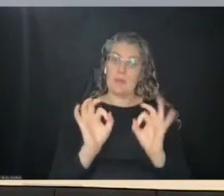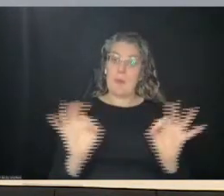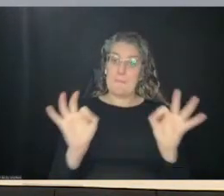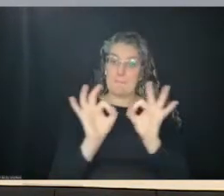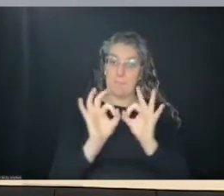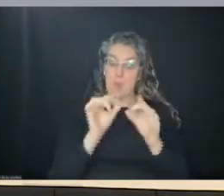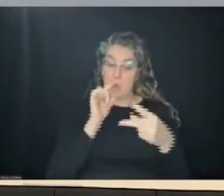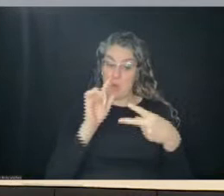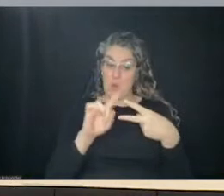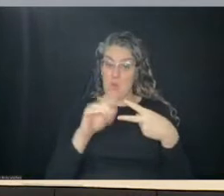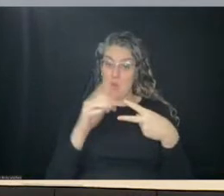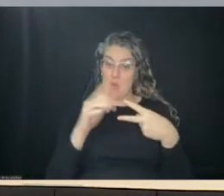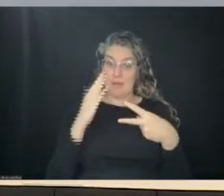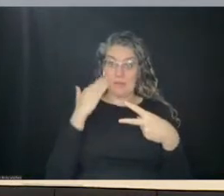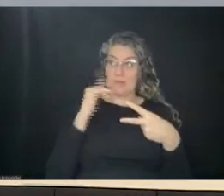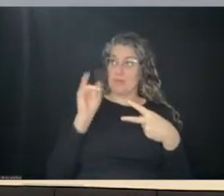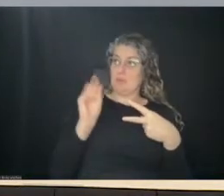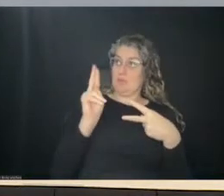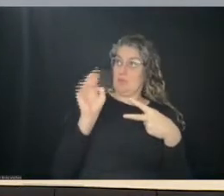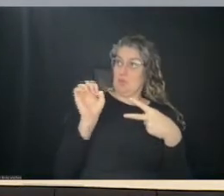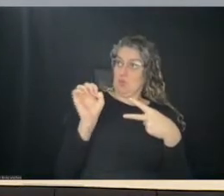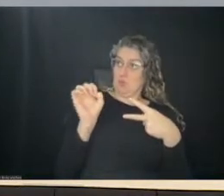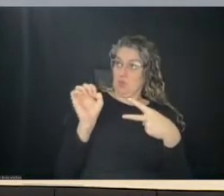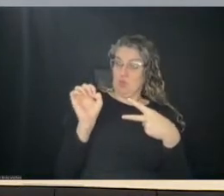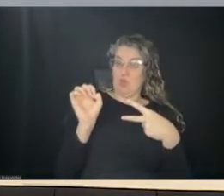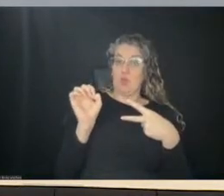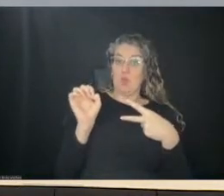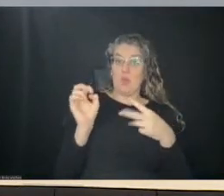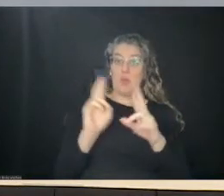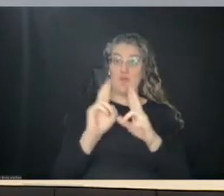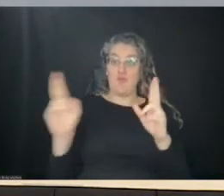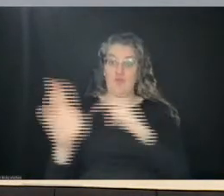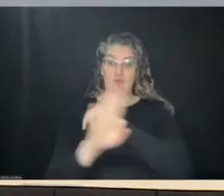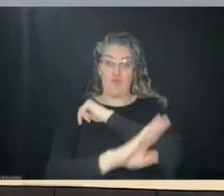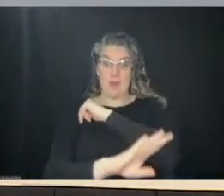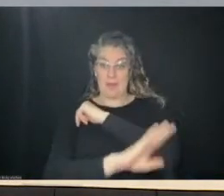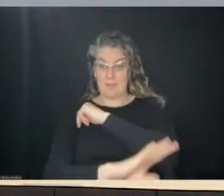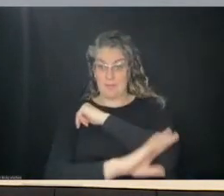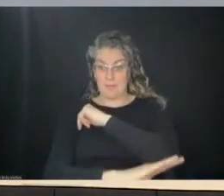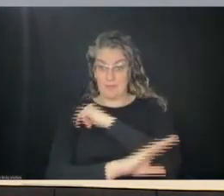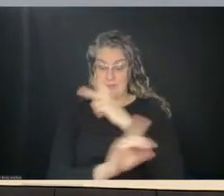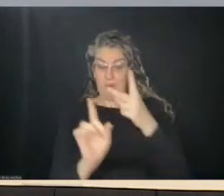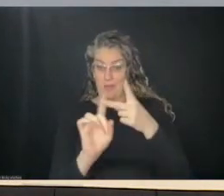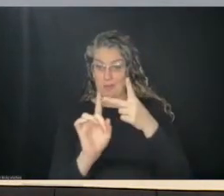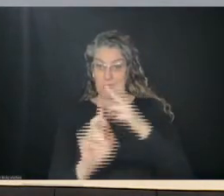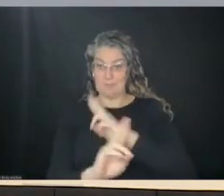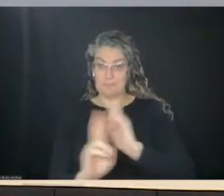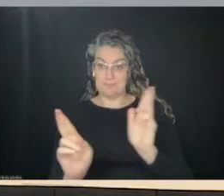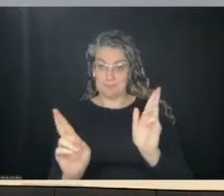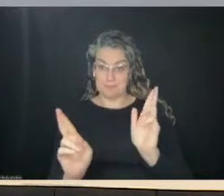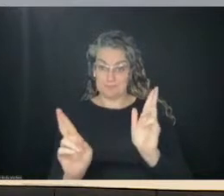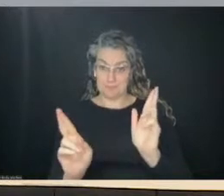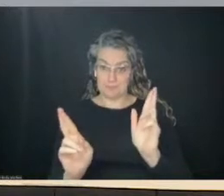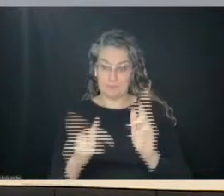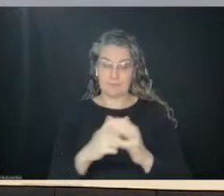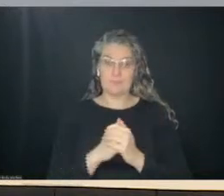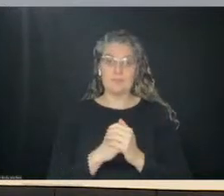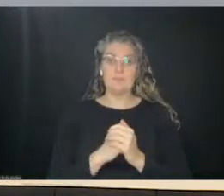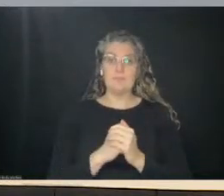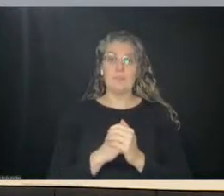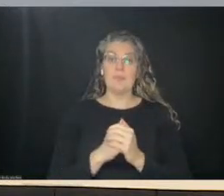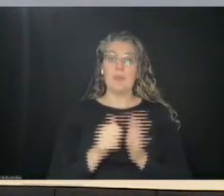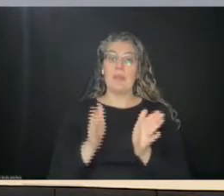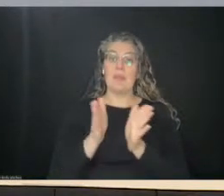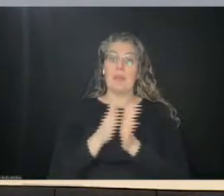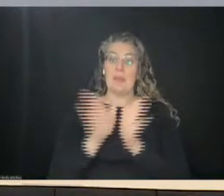vaccinated in late June will be able to be fully vaccinated by September. Starting this week, public health nursing will be offering